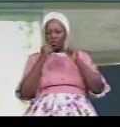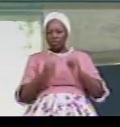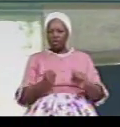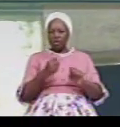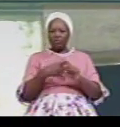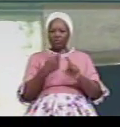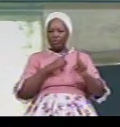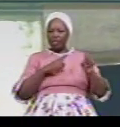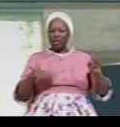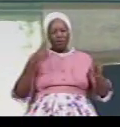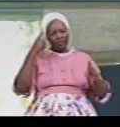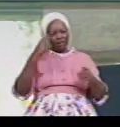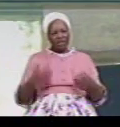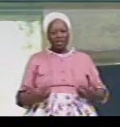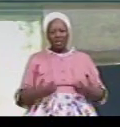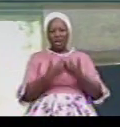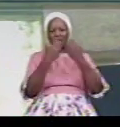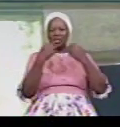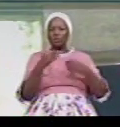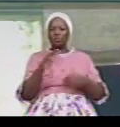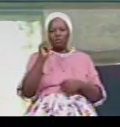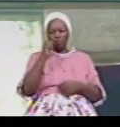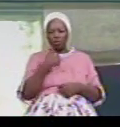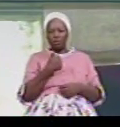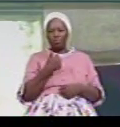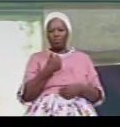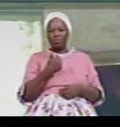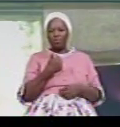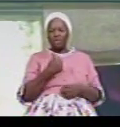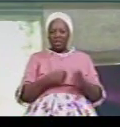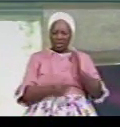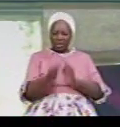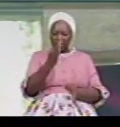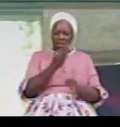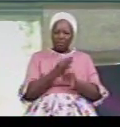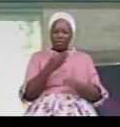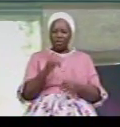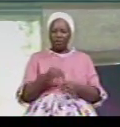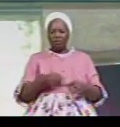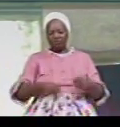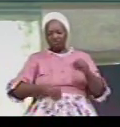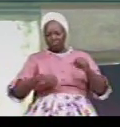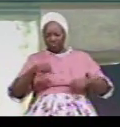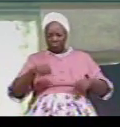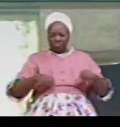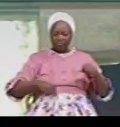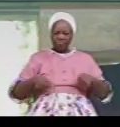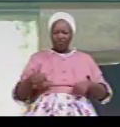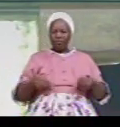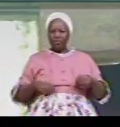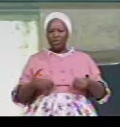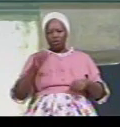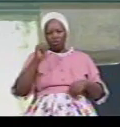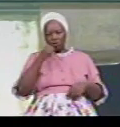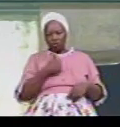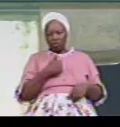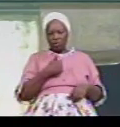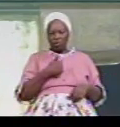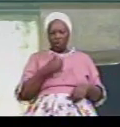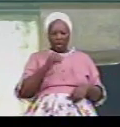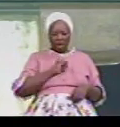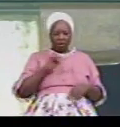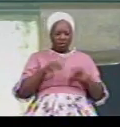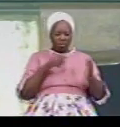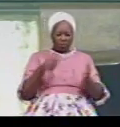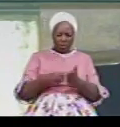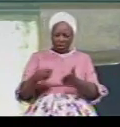the challenges of tomorrow. Instead of bragging, instead of boasting, tomorrow I'll do this, I'll